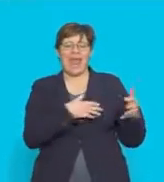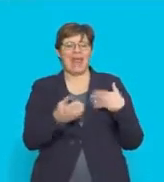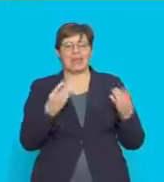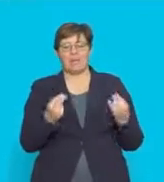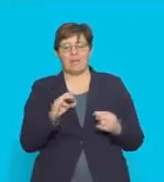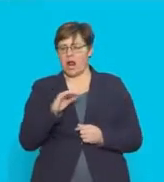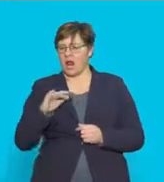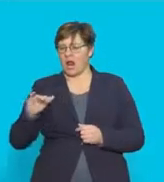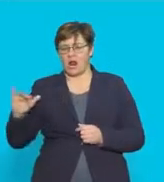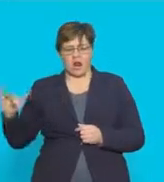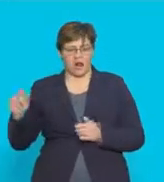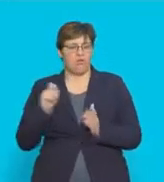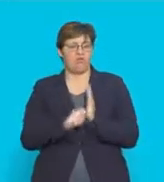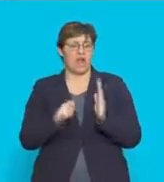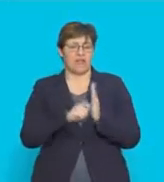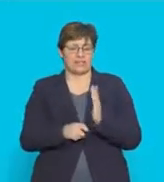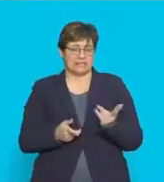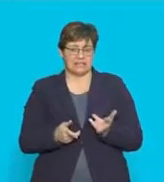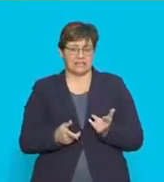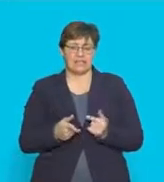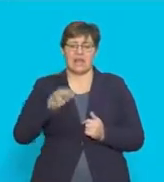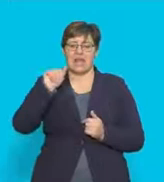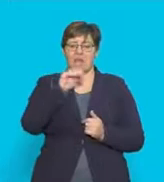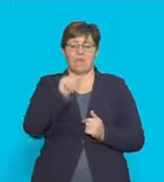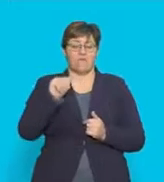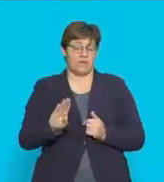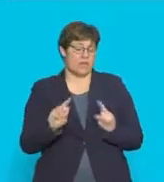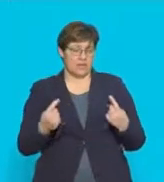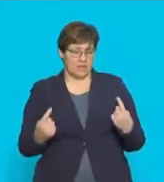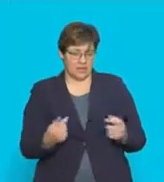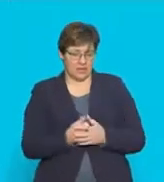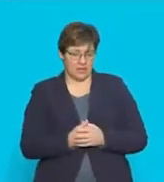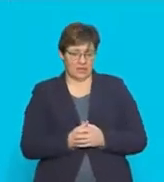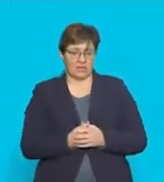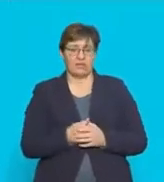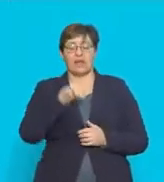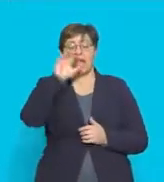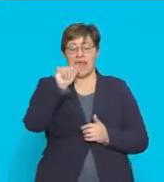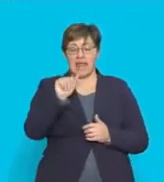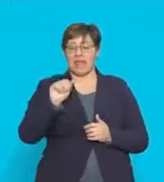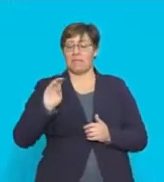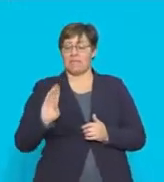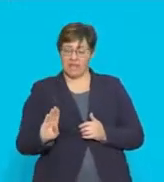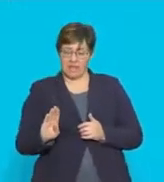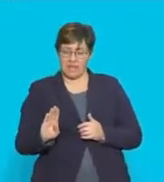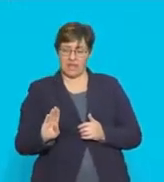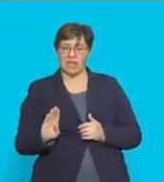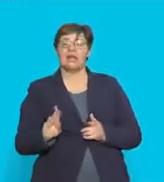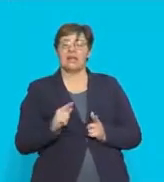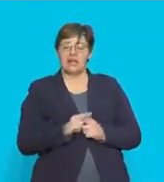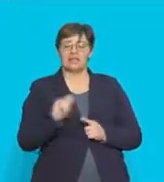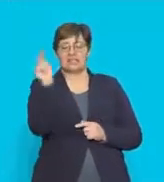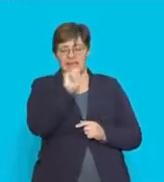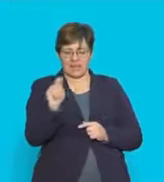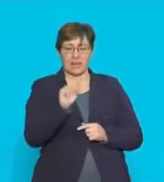that cannot be written in the form of A over B, where A and B are integers and